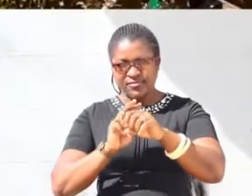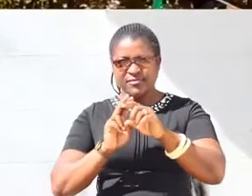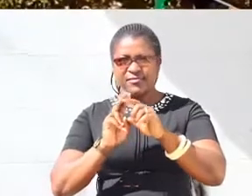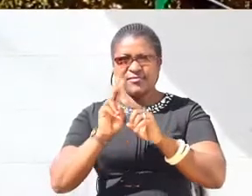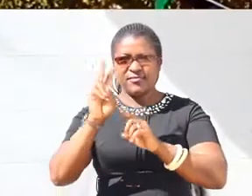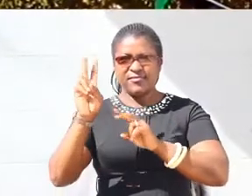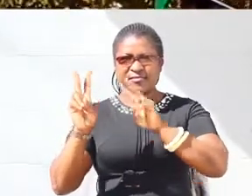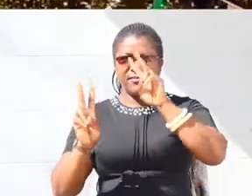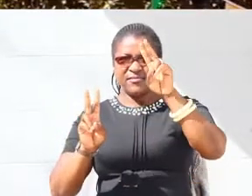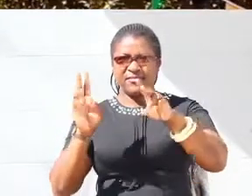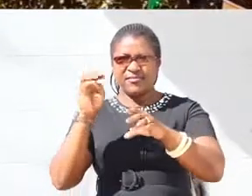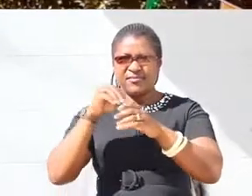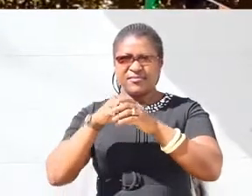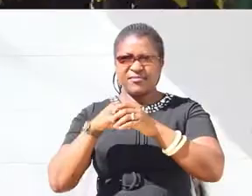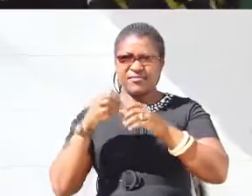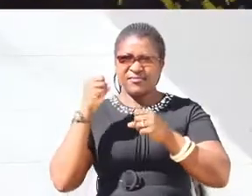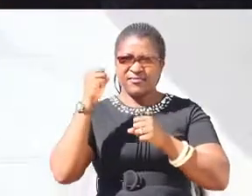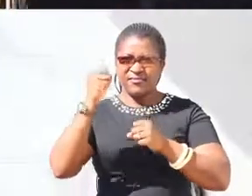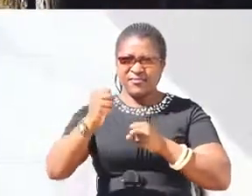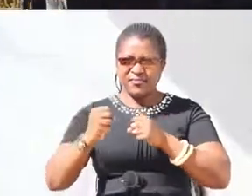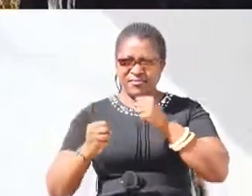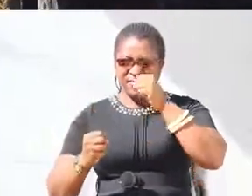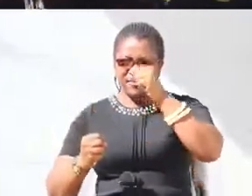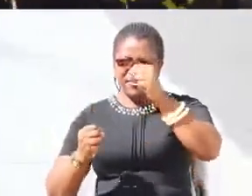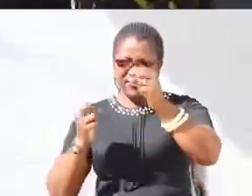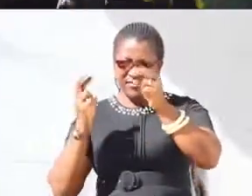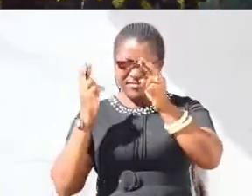the struggle for our